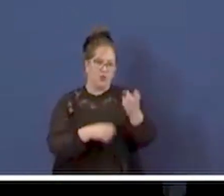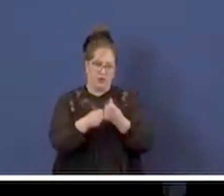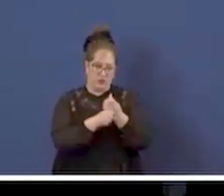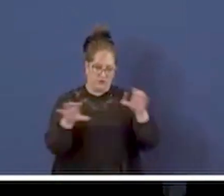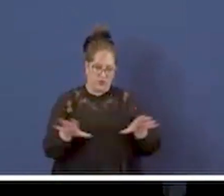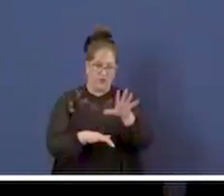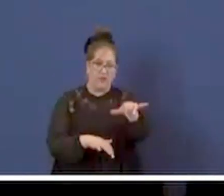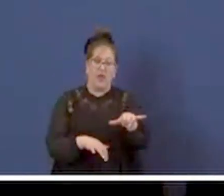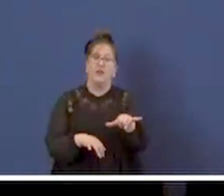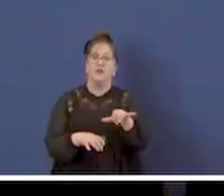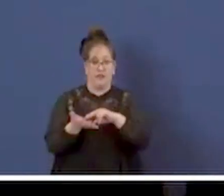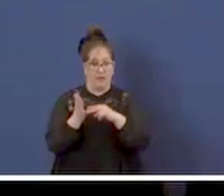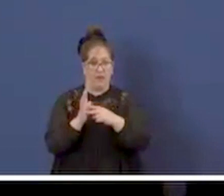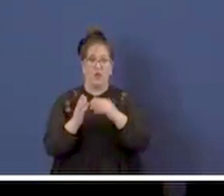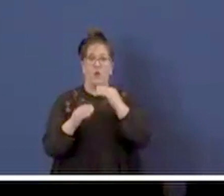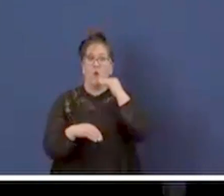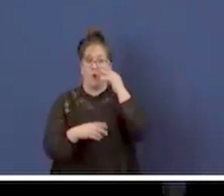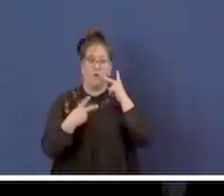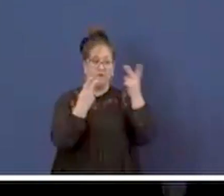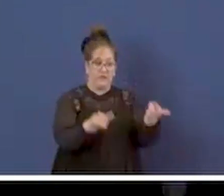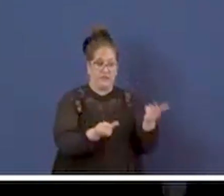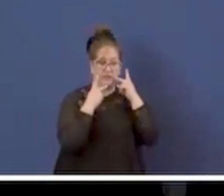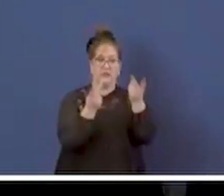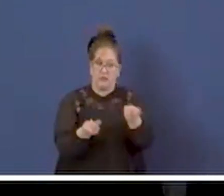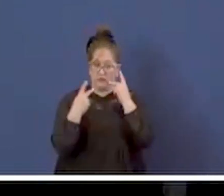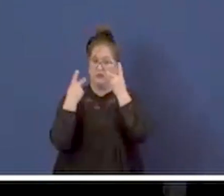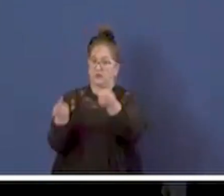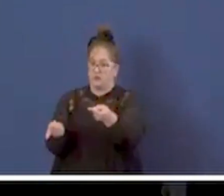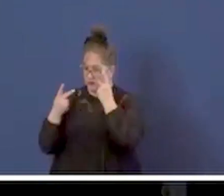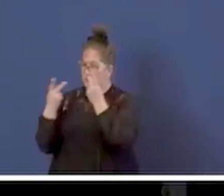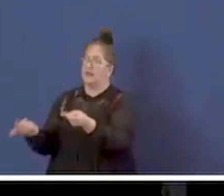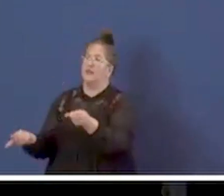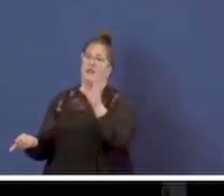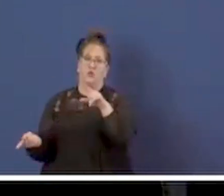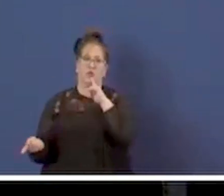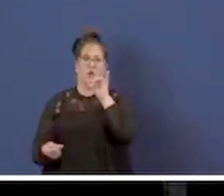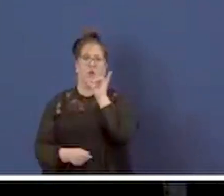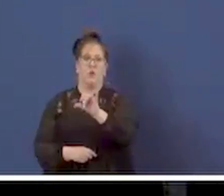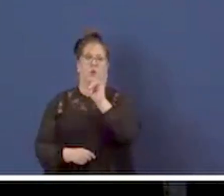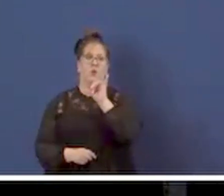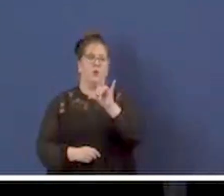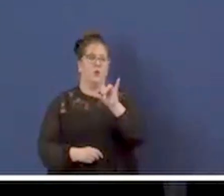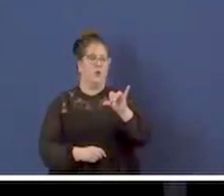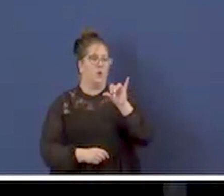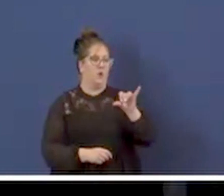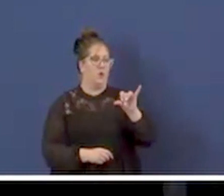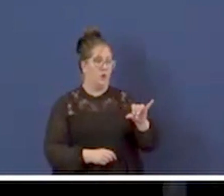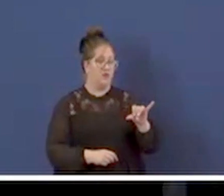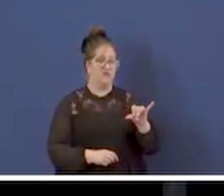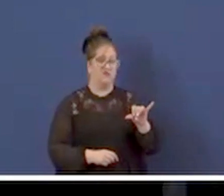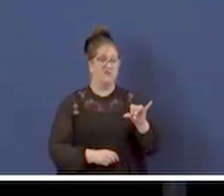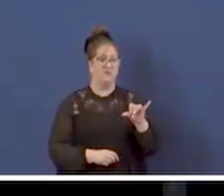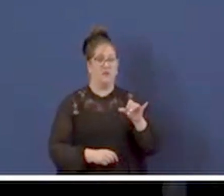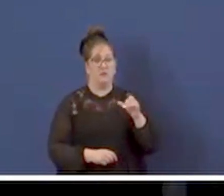included, by the way, making home visits to all of our clients. So it was a real eye-opener. What I didn't know then,